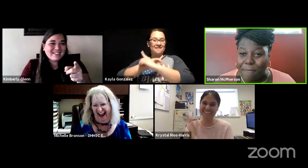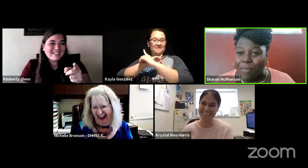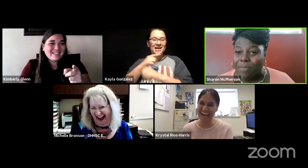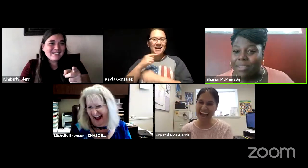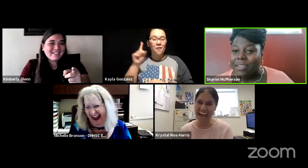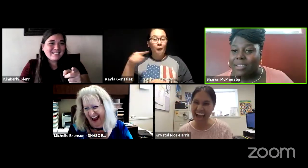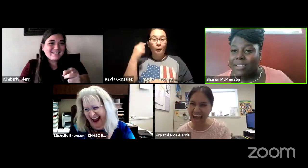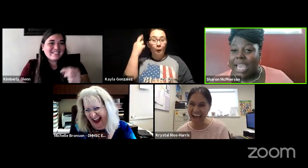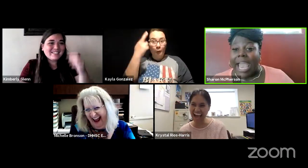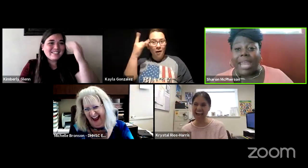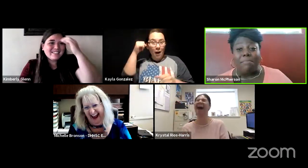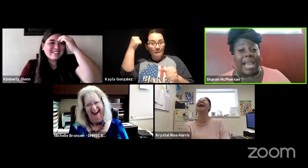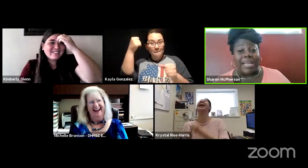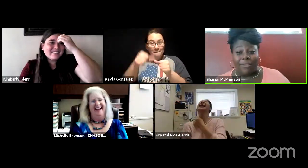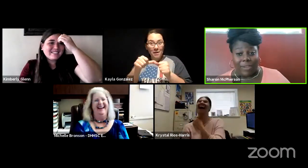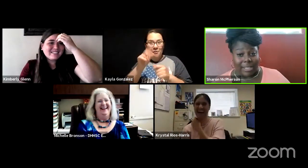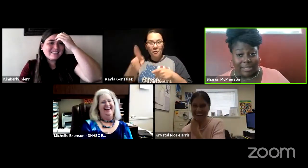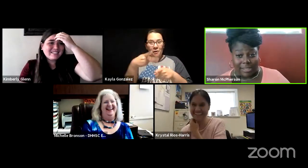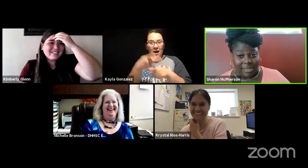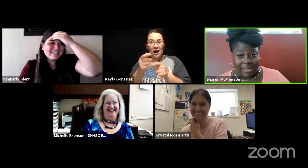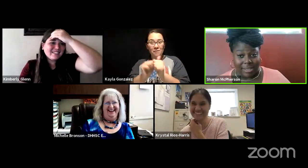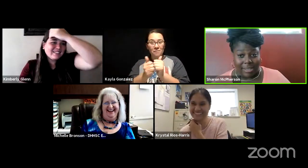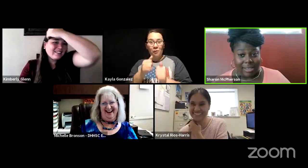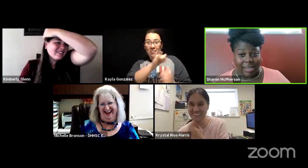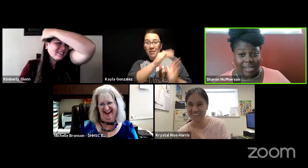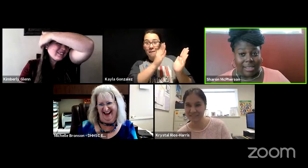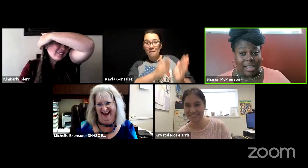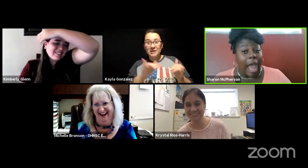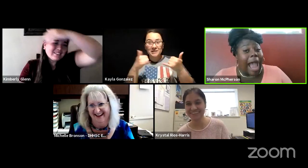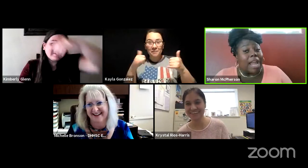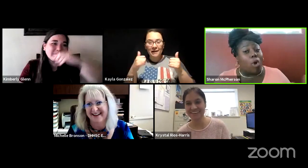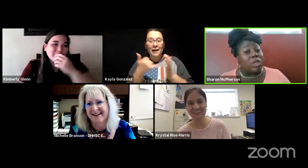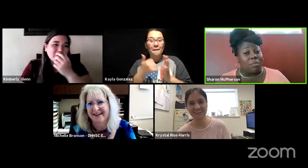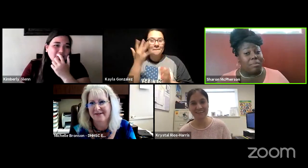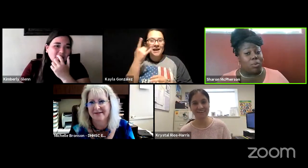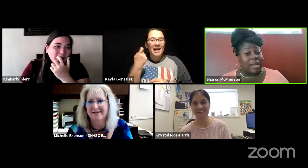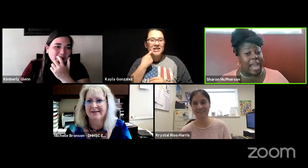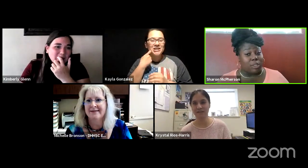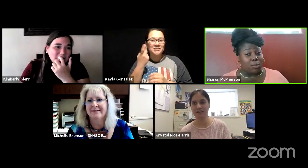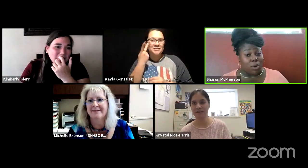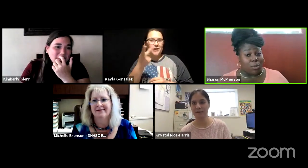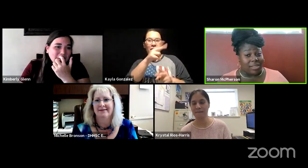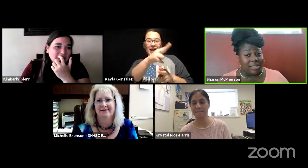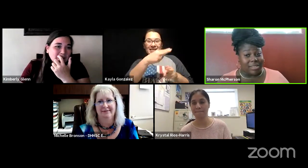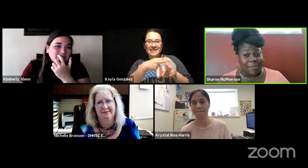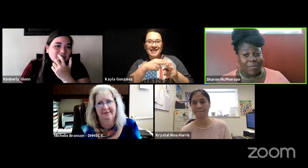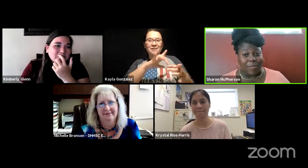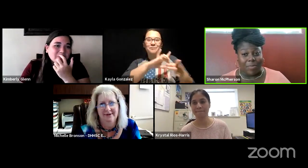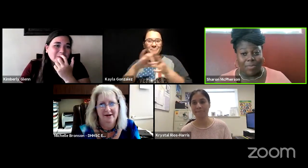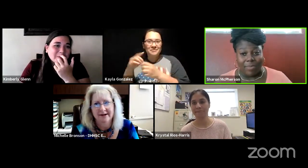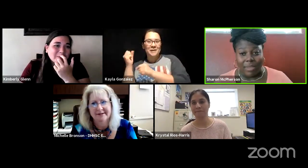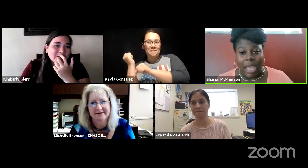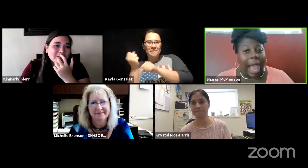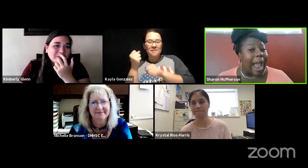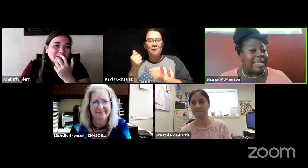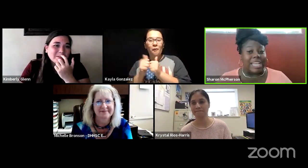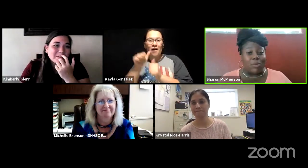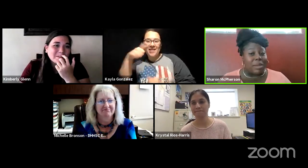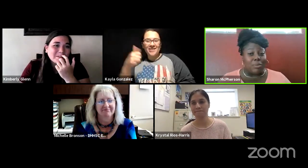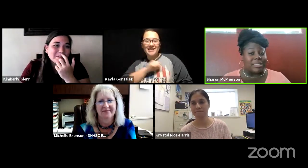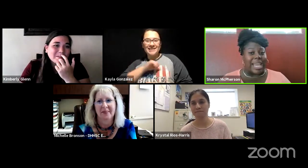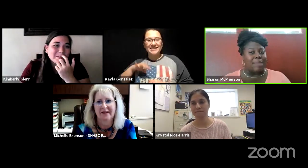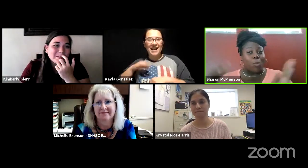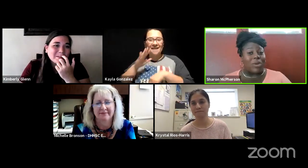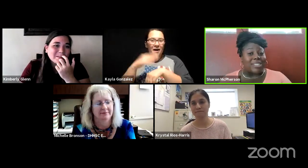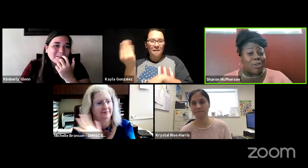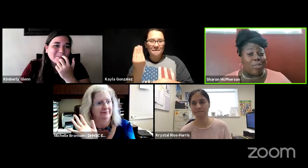that. In my defense, I only remember what kind of sport it was. I didn't